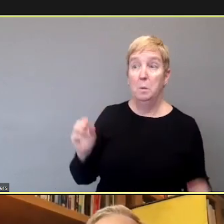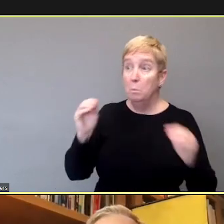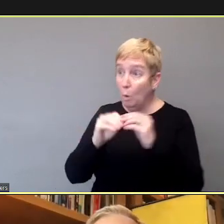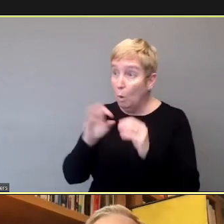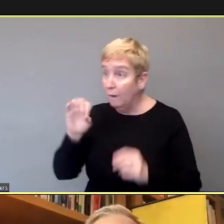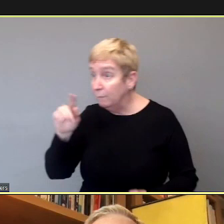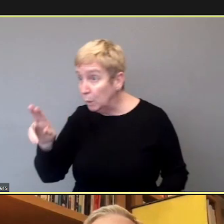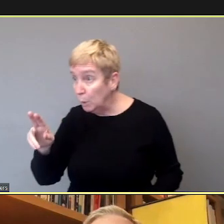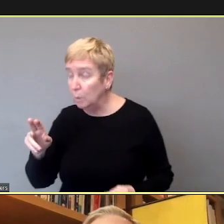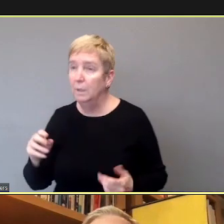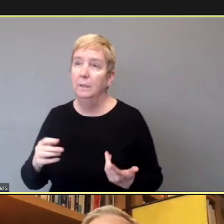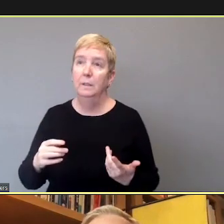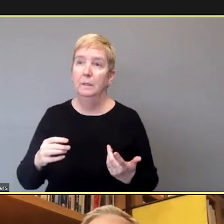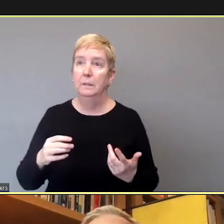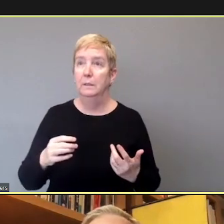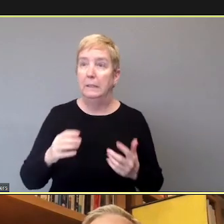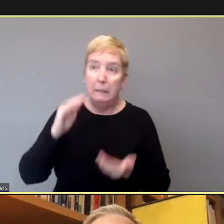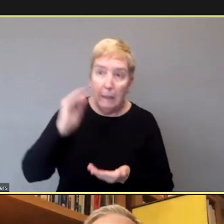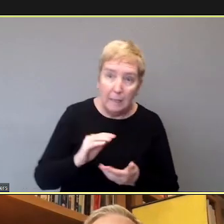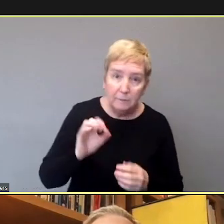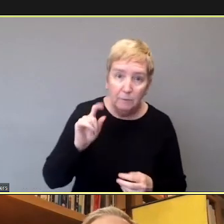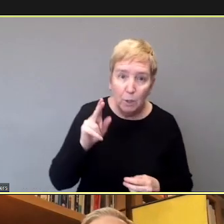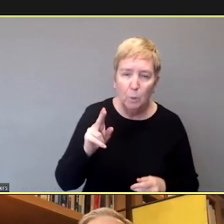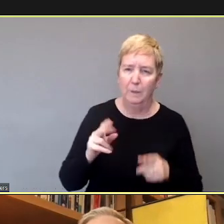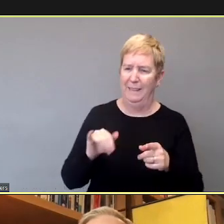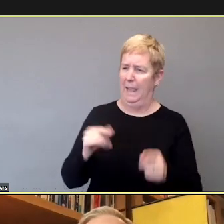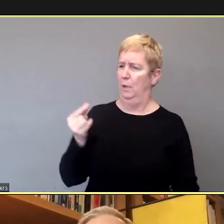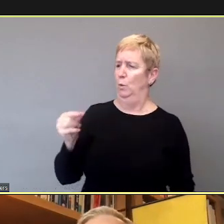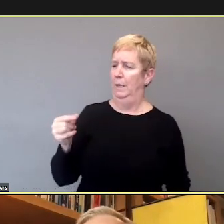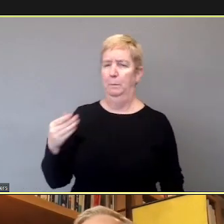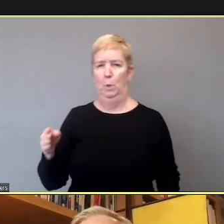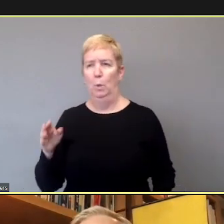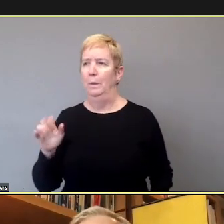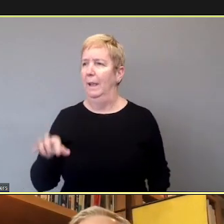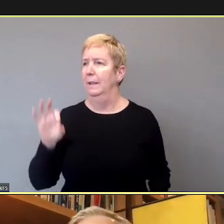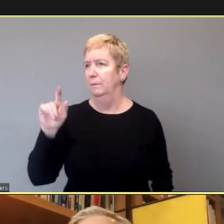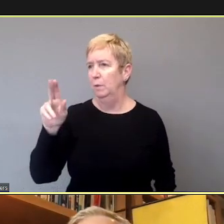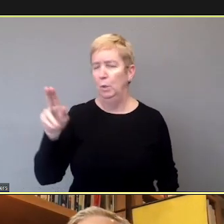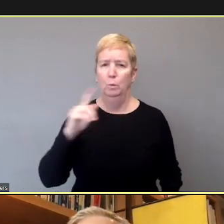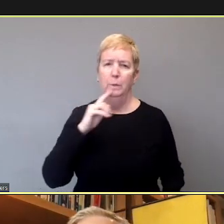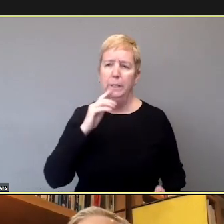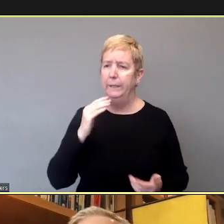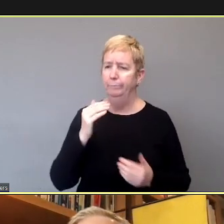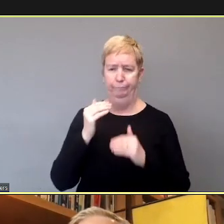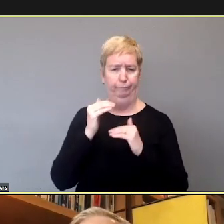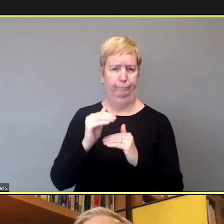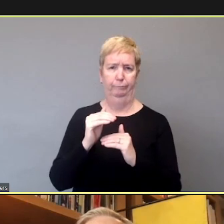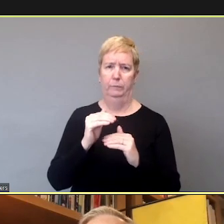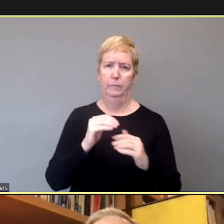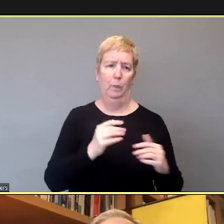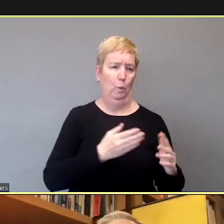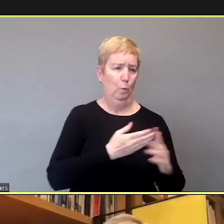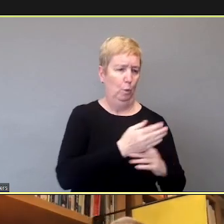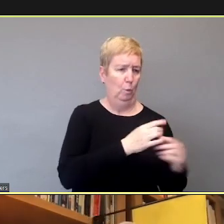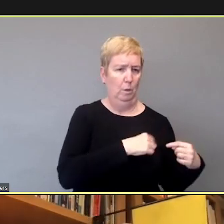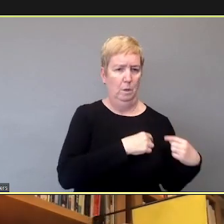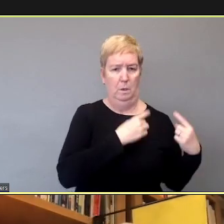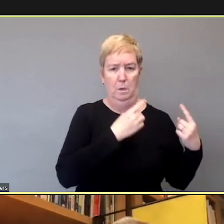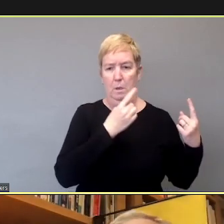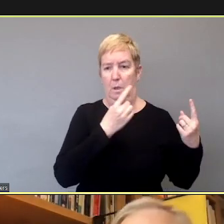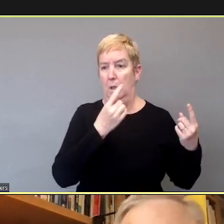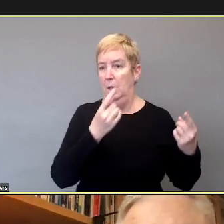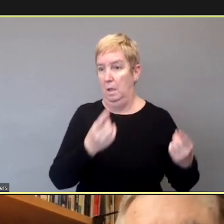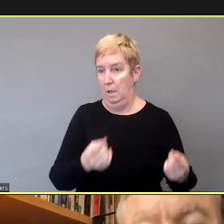little flu, the green line, the green dots, all the way through the major part of the pandemic. But now that people are out and